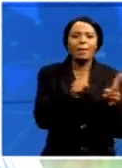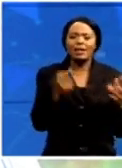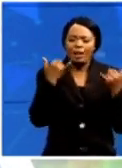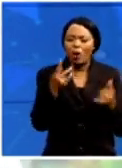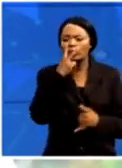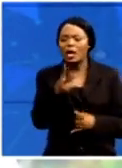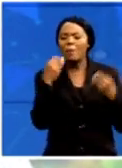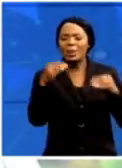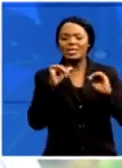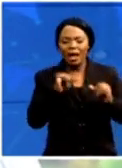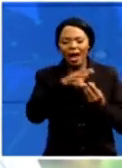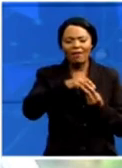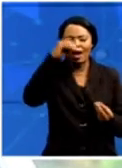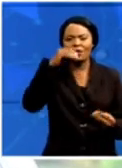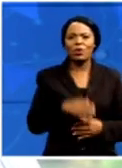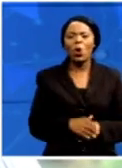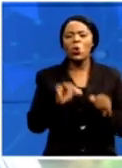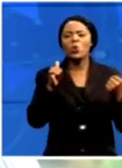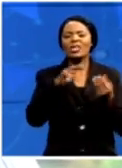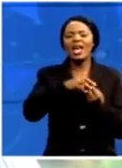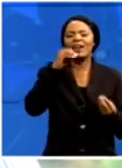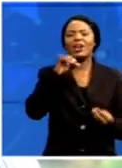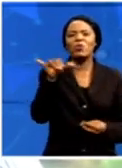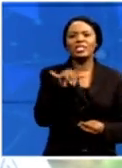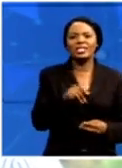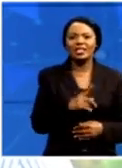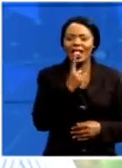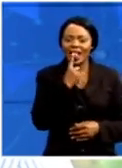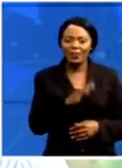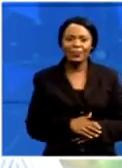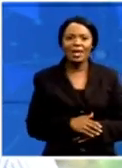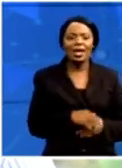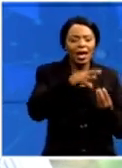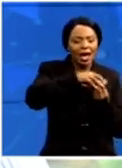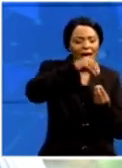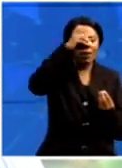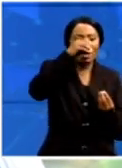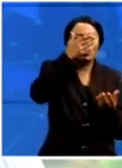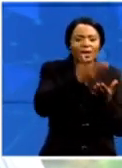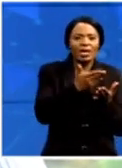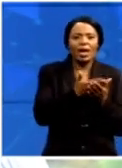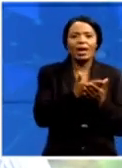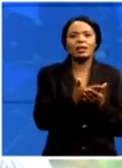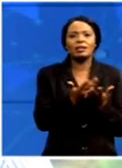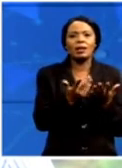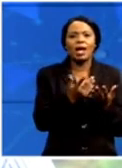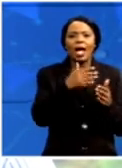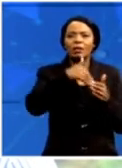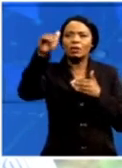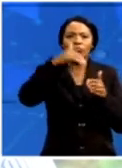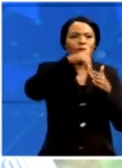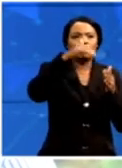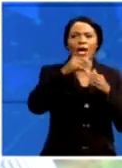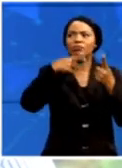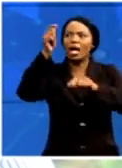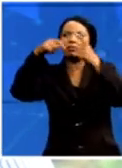avocado? I think a good avocado is an avocado that can travel well. Because we're exporting such vast distances from here to Europe,